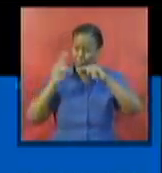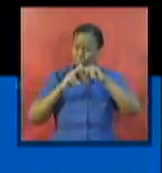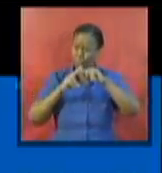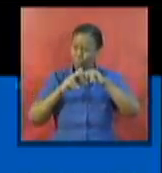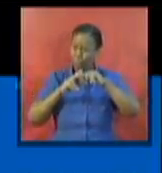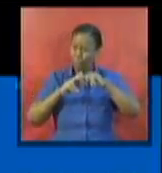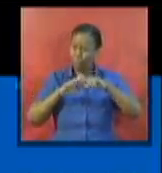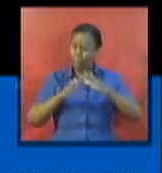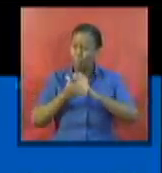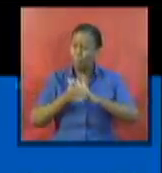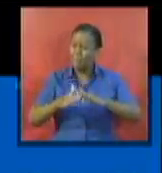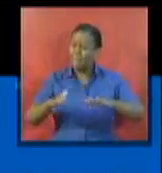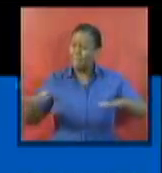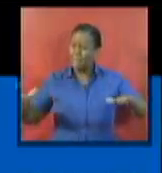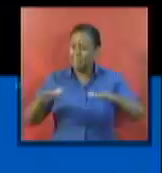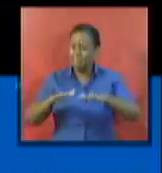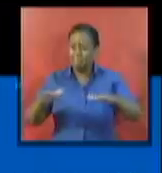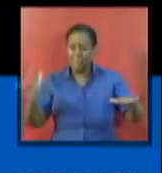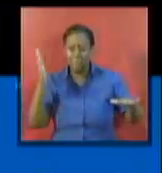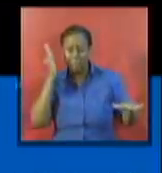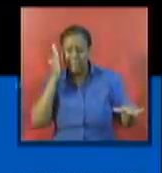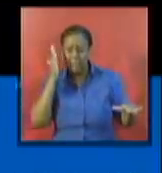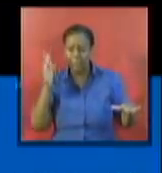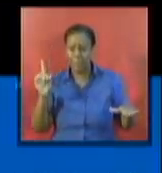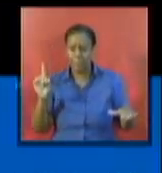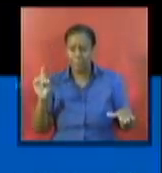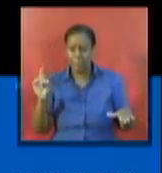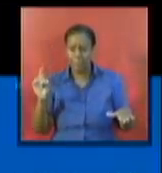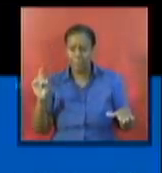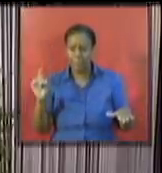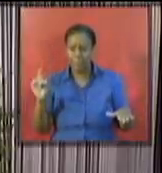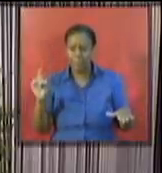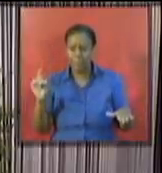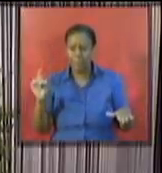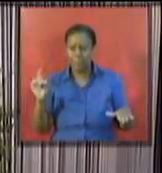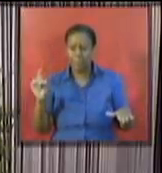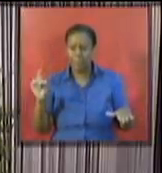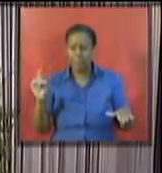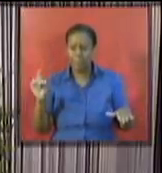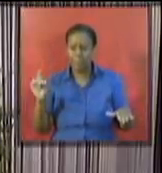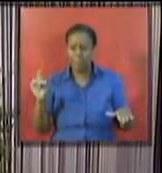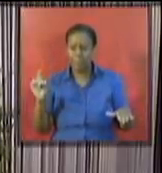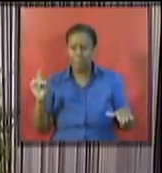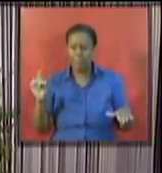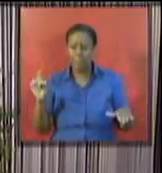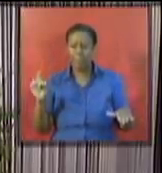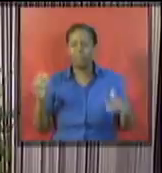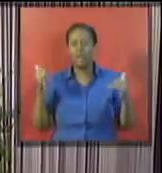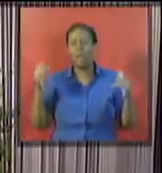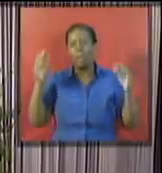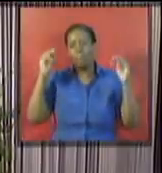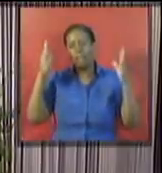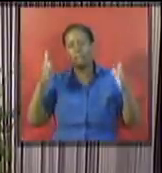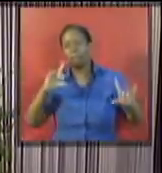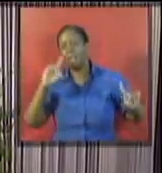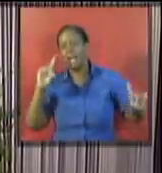cost, and how would that affect the ratio of patients to healthcare workers? Thank you. Excellent question. So as I indicated on Saturday,